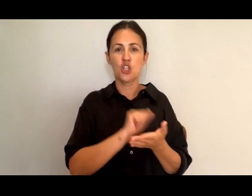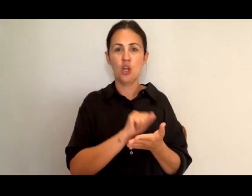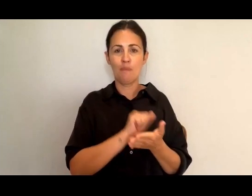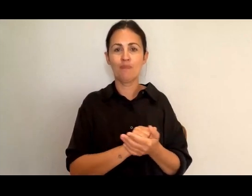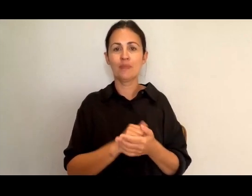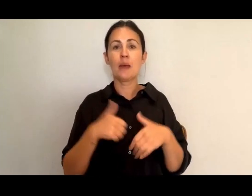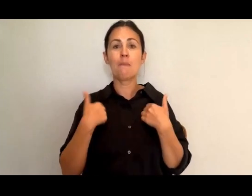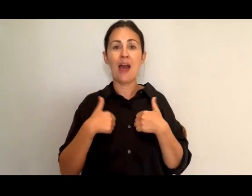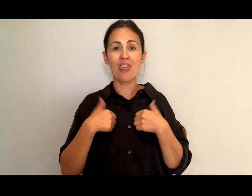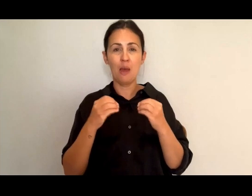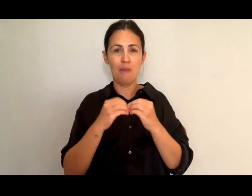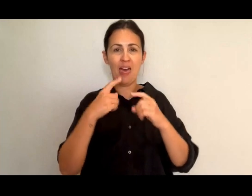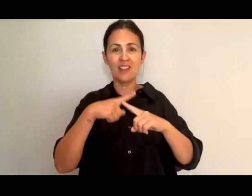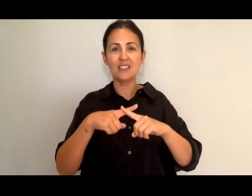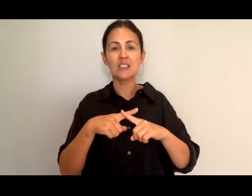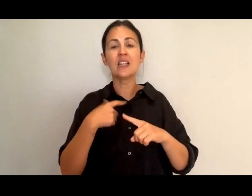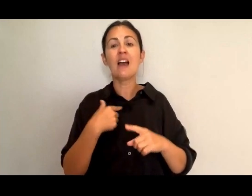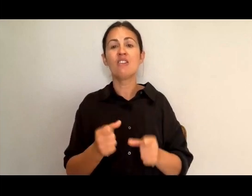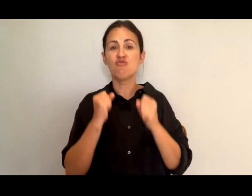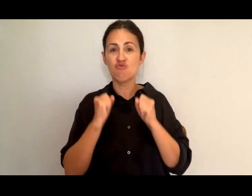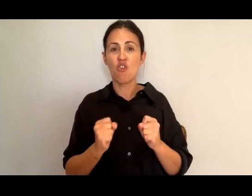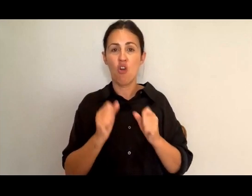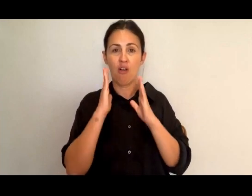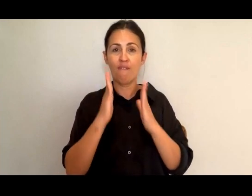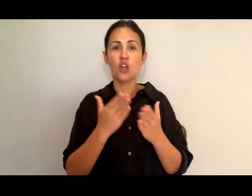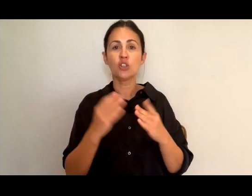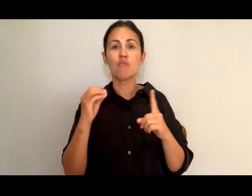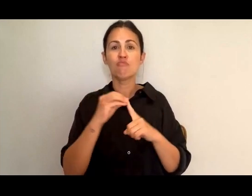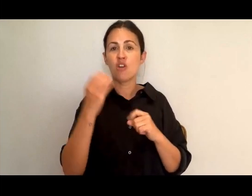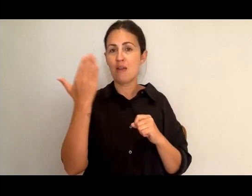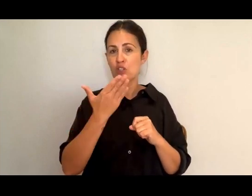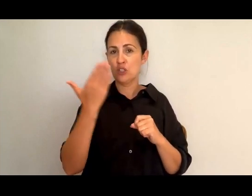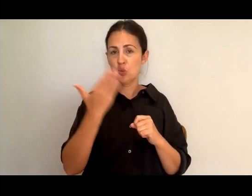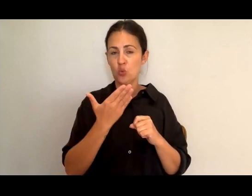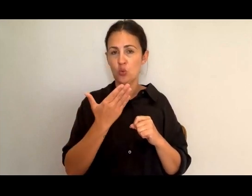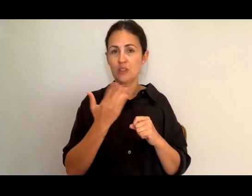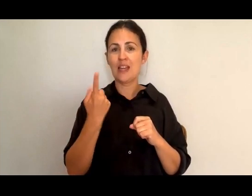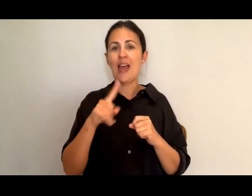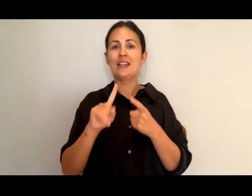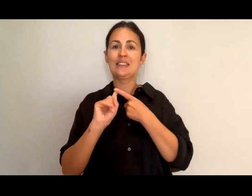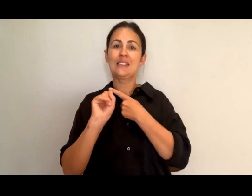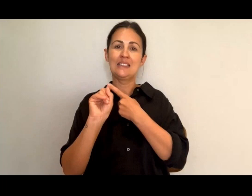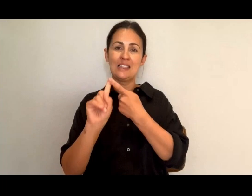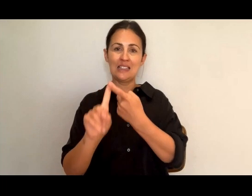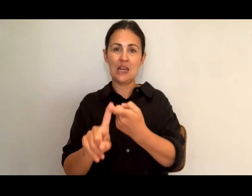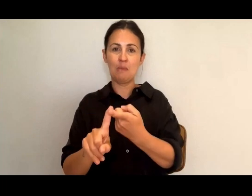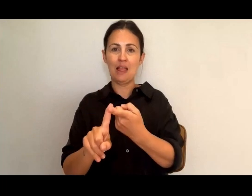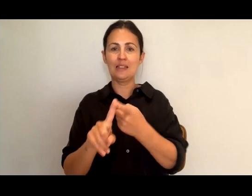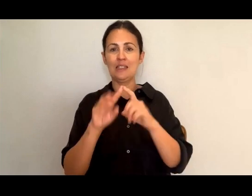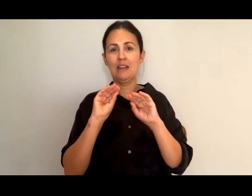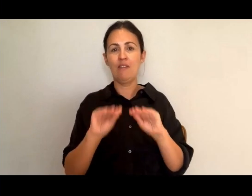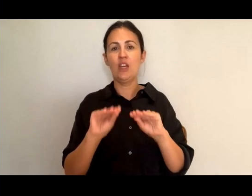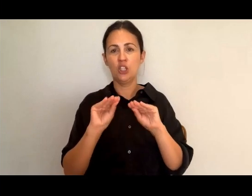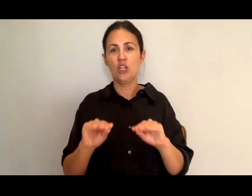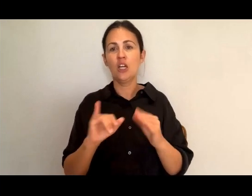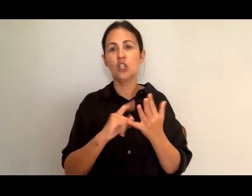and schools focus and align their Waste to Art with a sustainability showcase. So again, looking at ways that we can